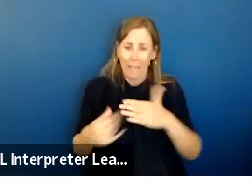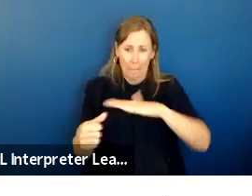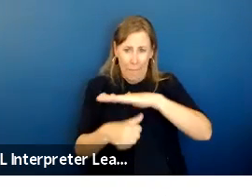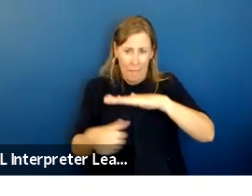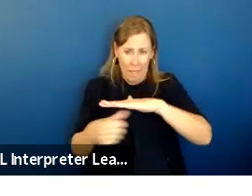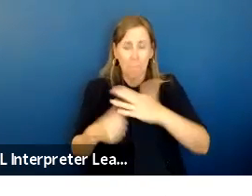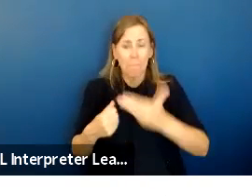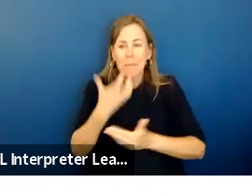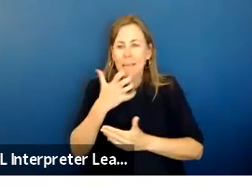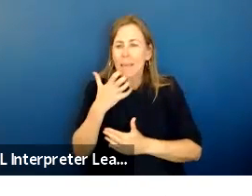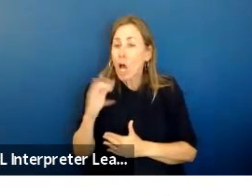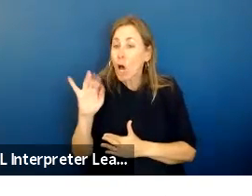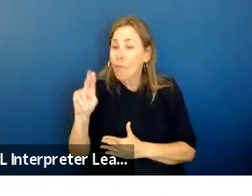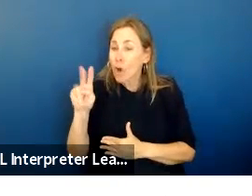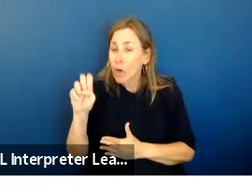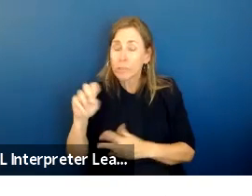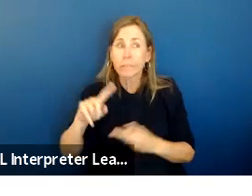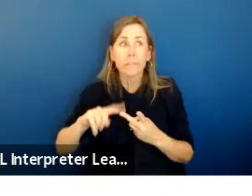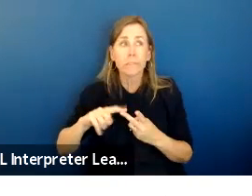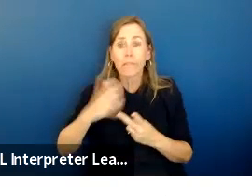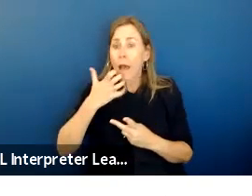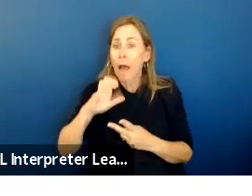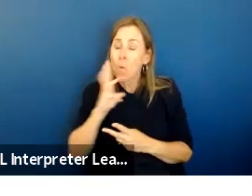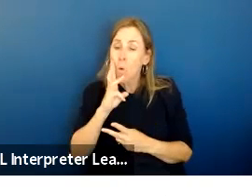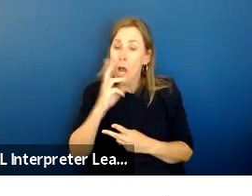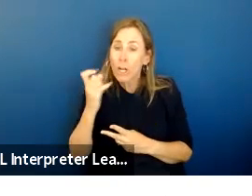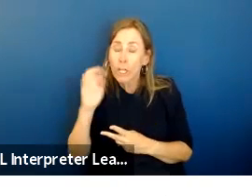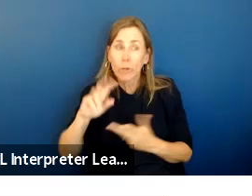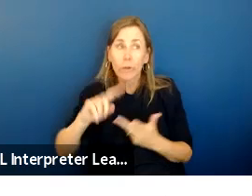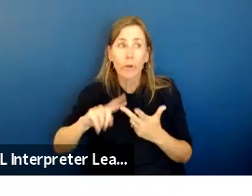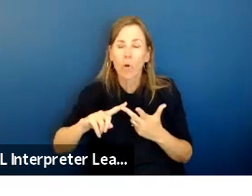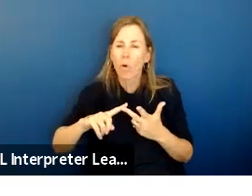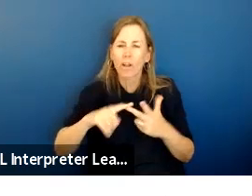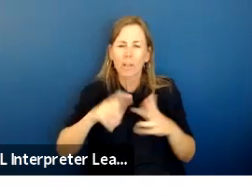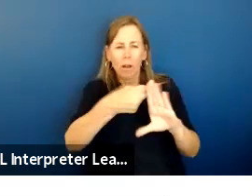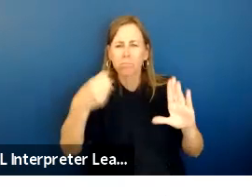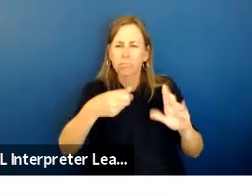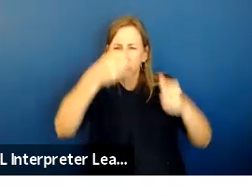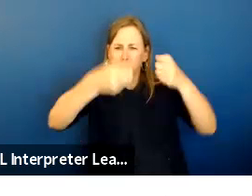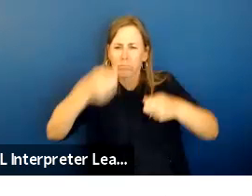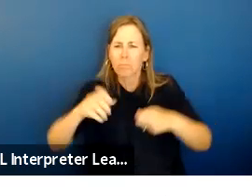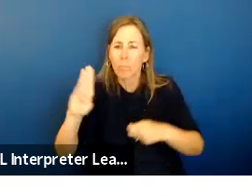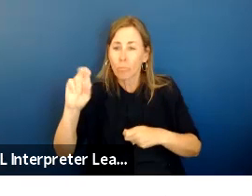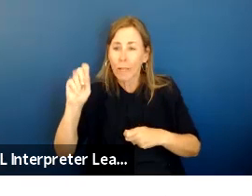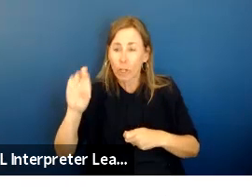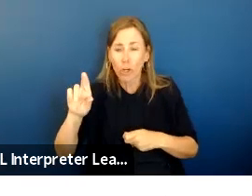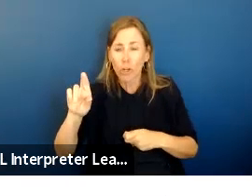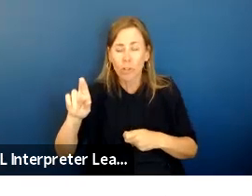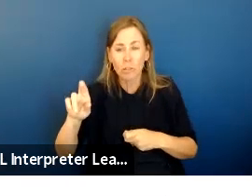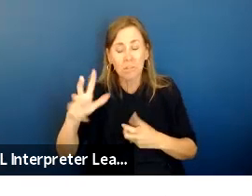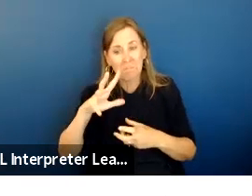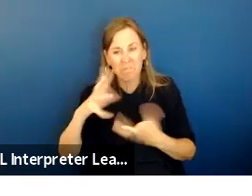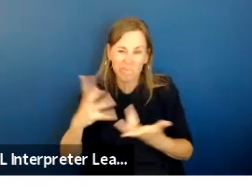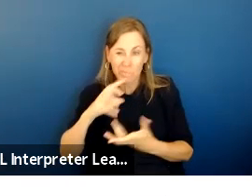heater, and circuit breaker, are also covered. Other items that may be in a basement may not be covered. It is important to